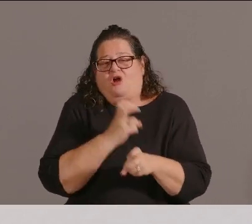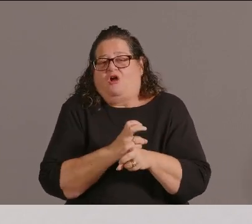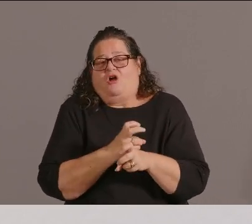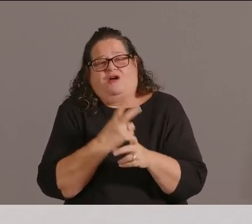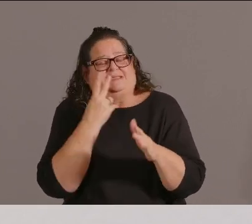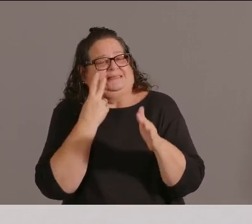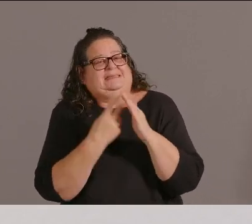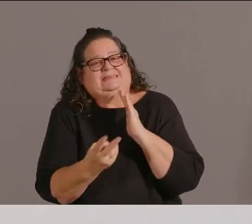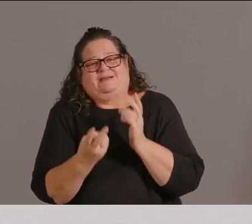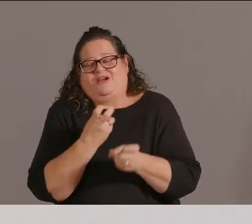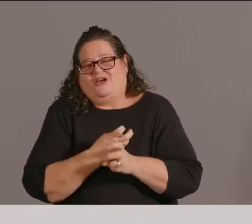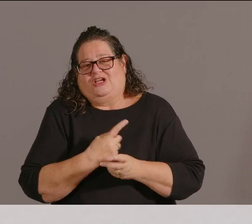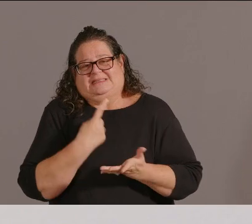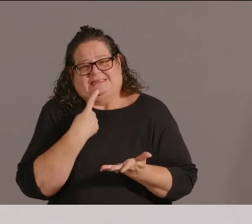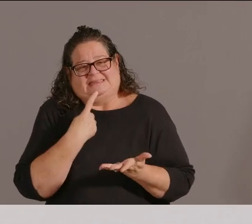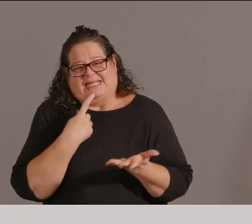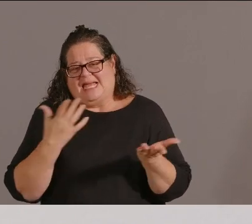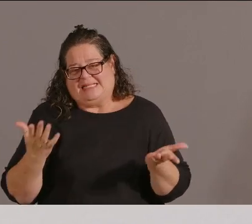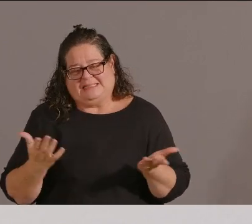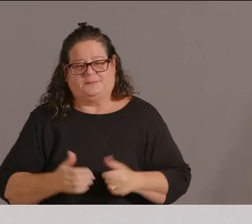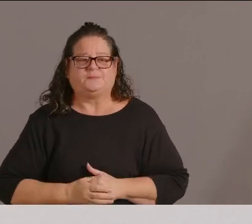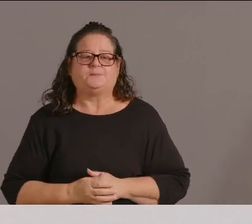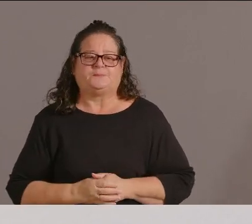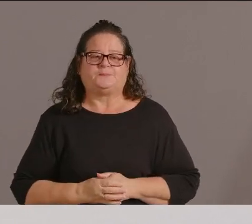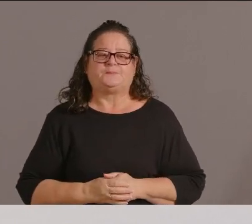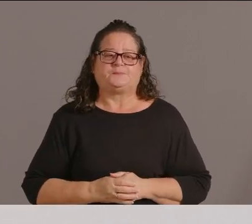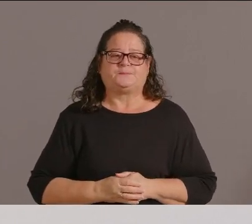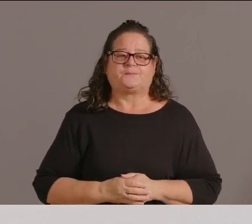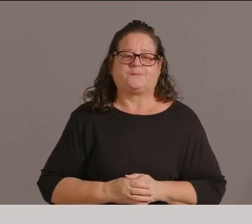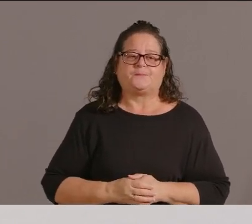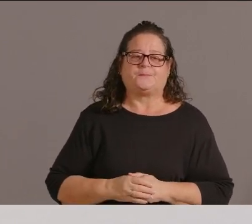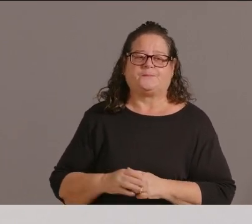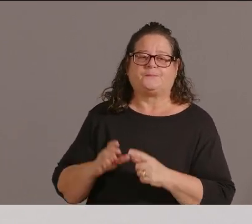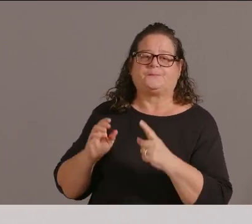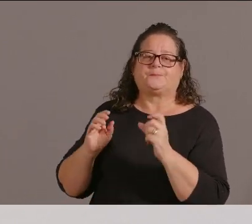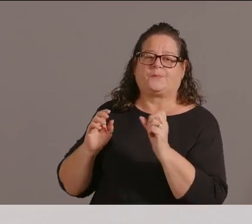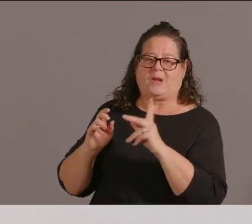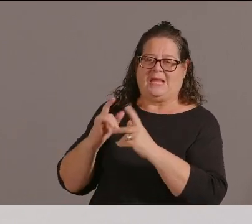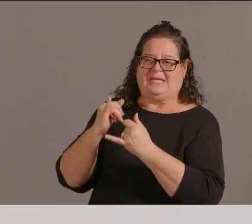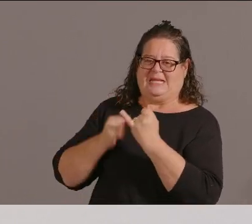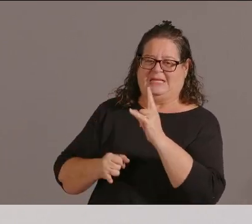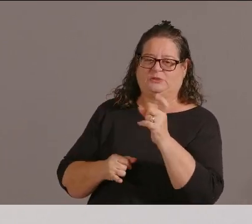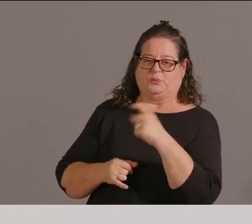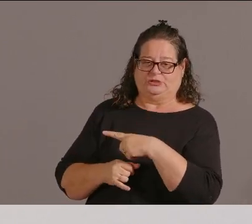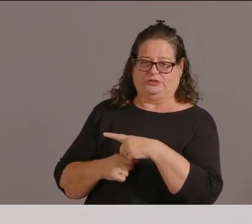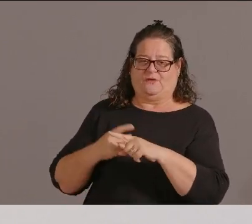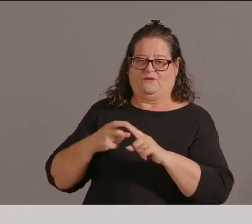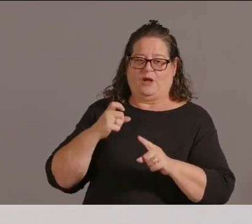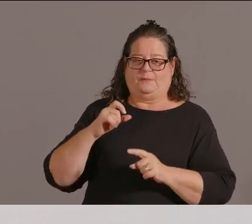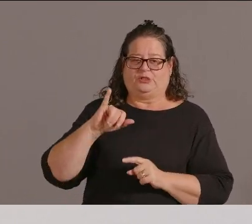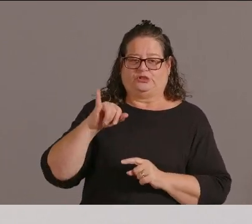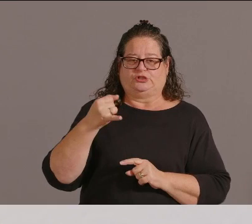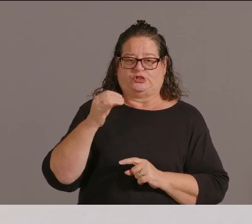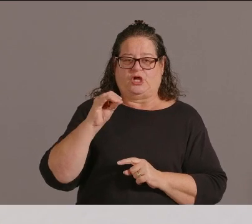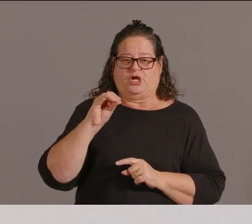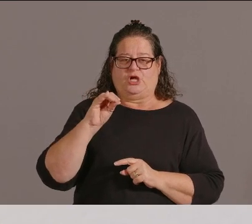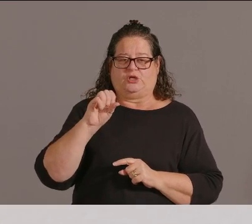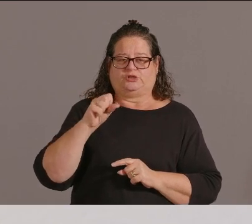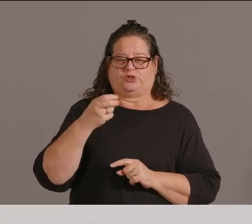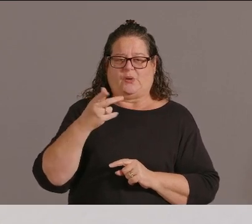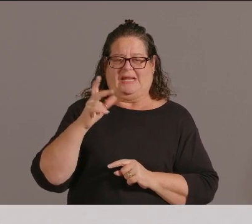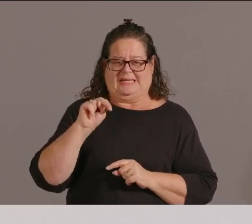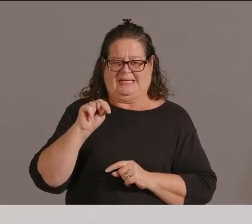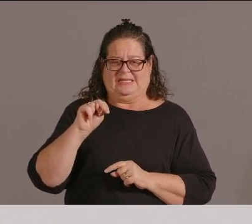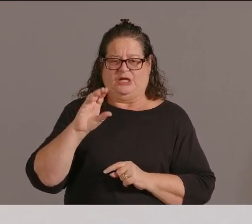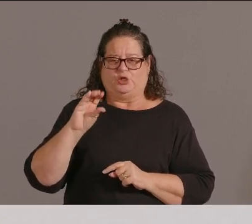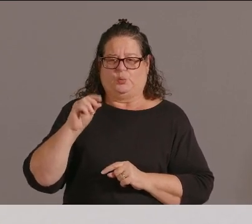Okay. Hang on a sec. Then our last question is from Jonathan Cooper from the AP. Hi.